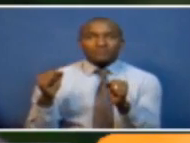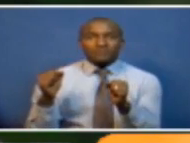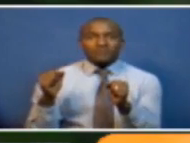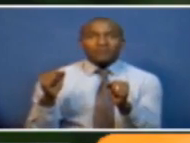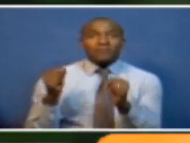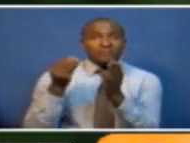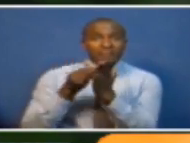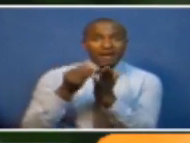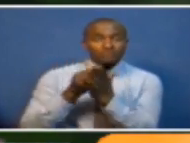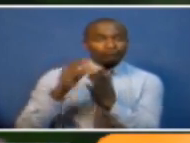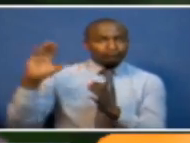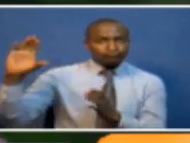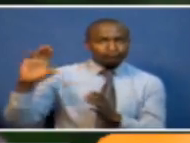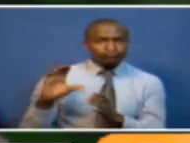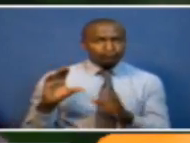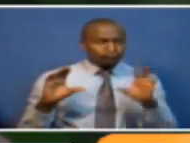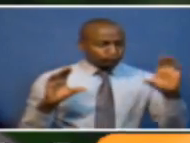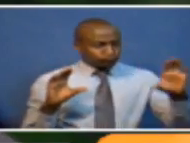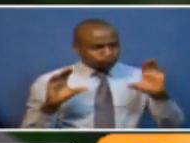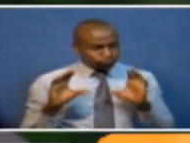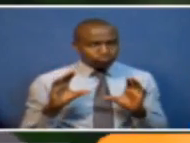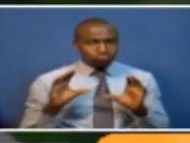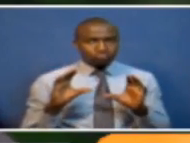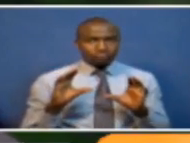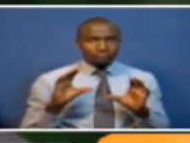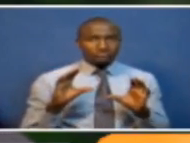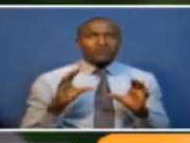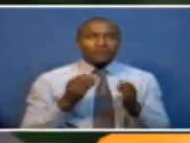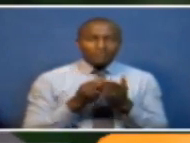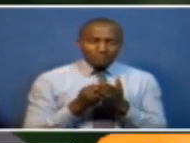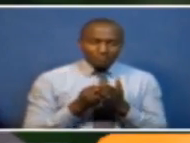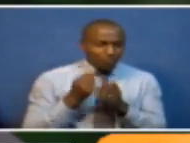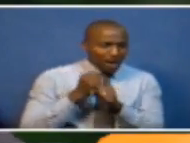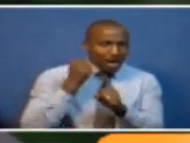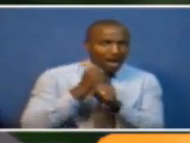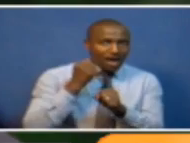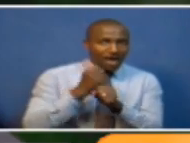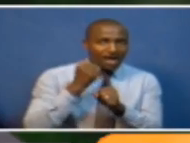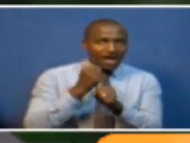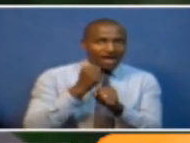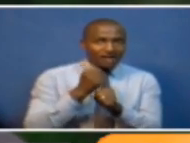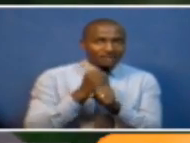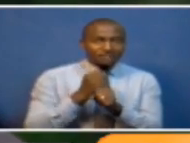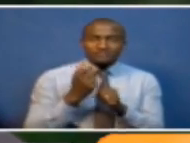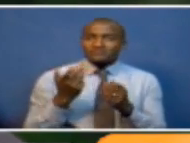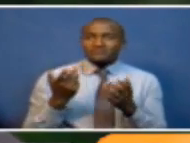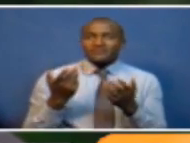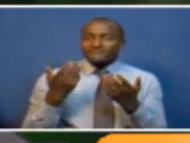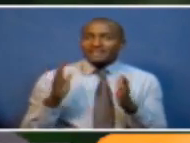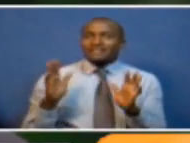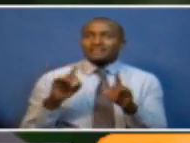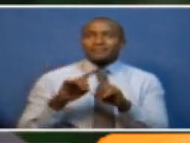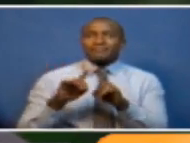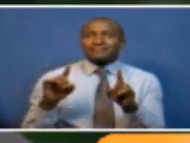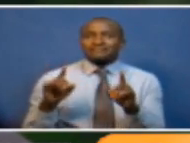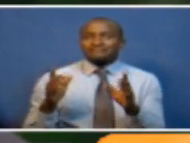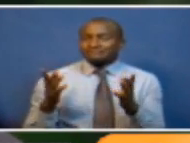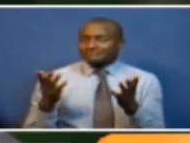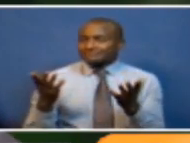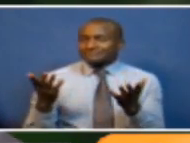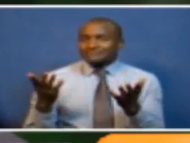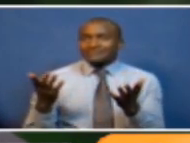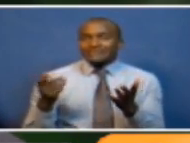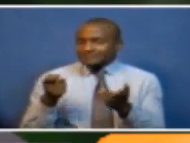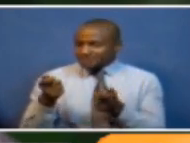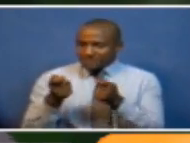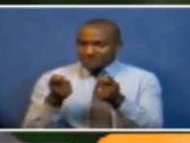we have received so far has gone towards, by and large, covering our debt obligations and making sure that our staff were paid